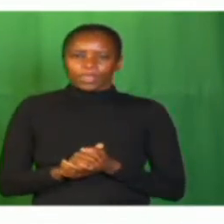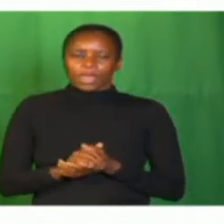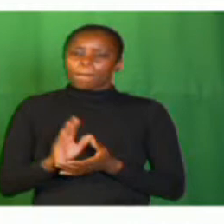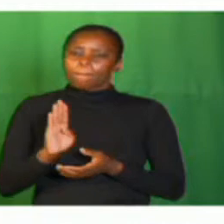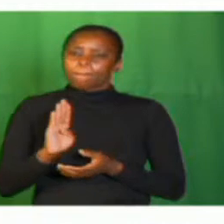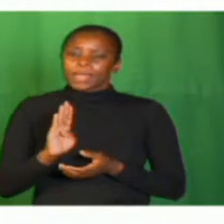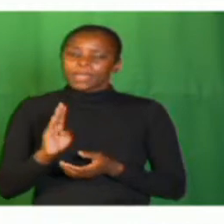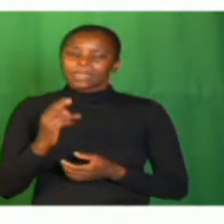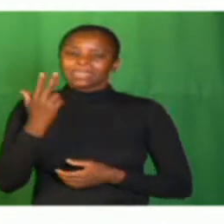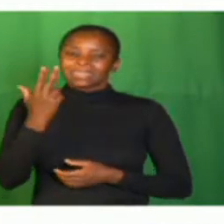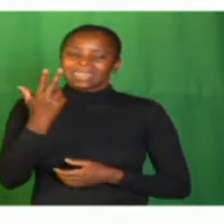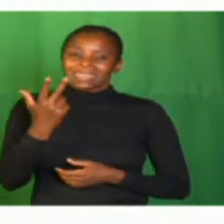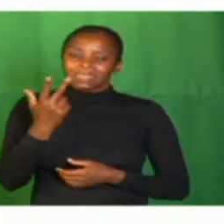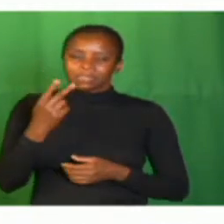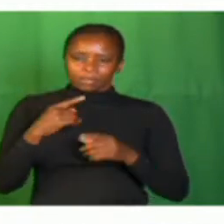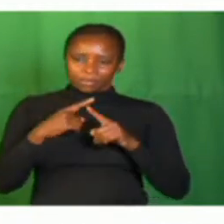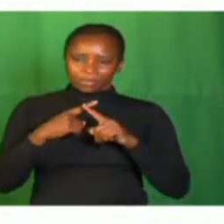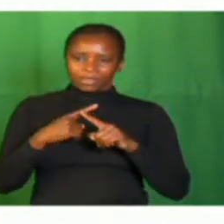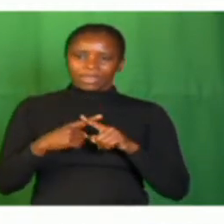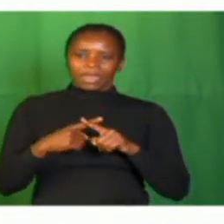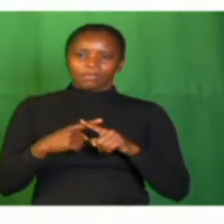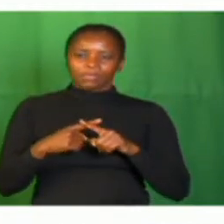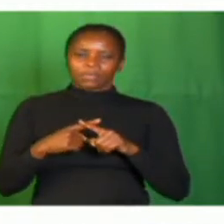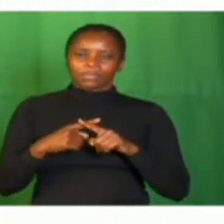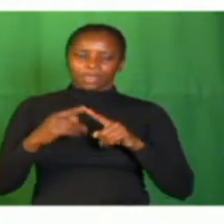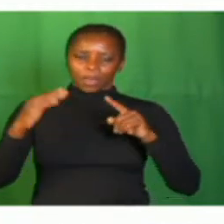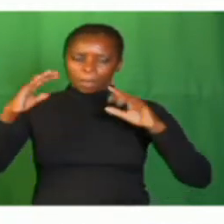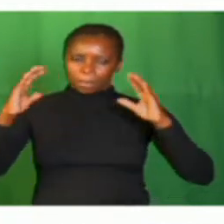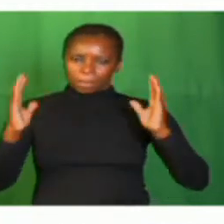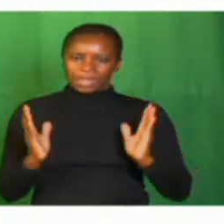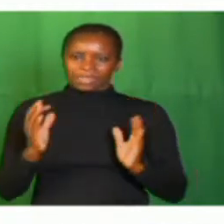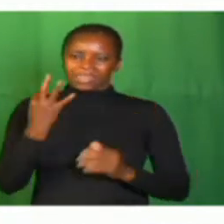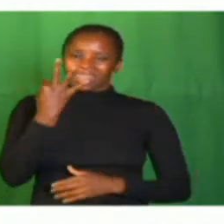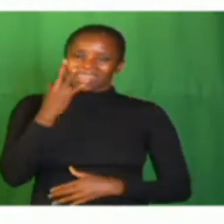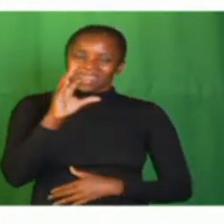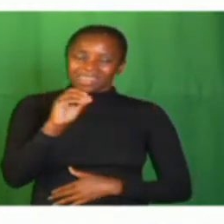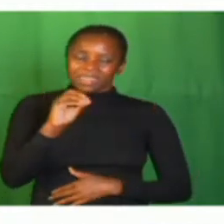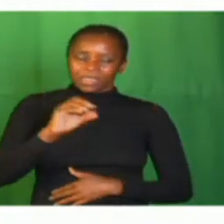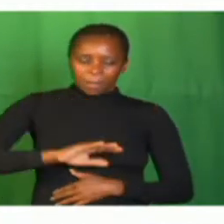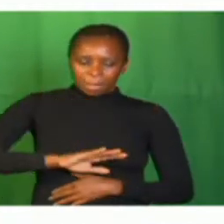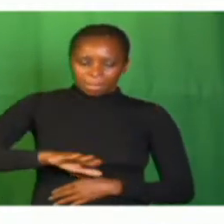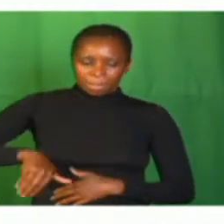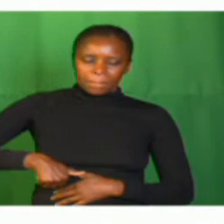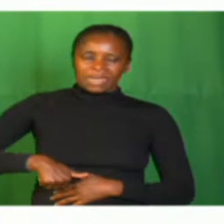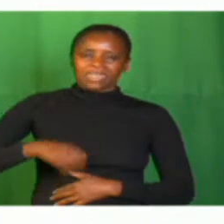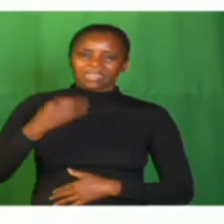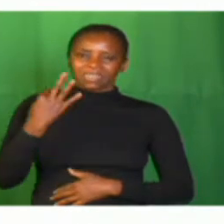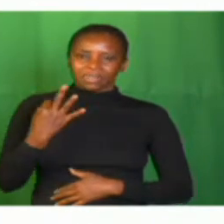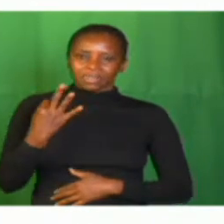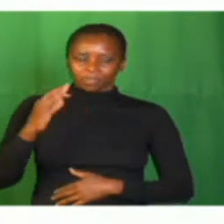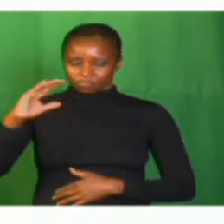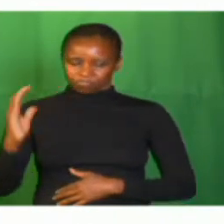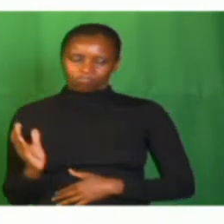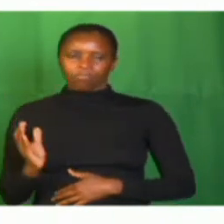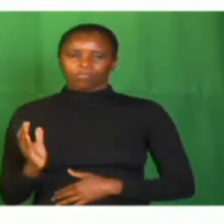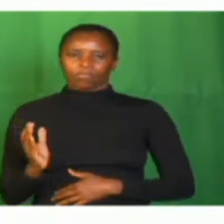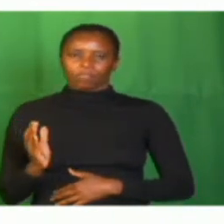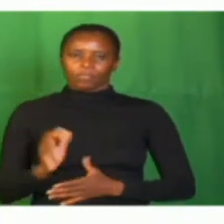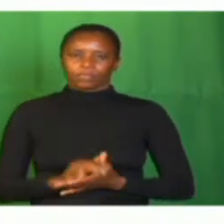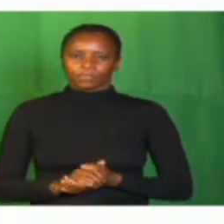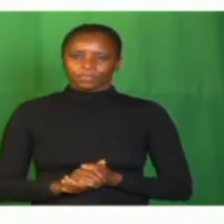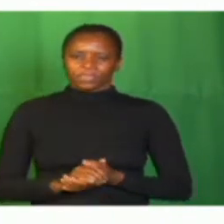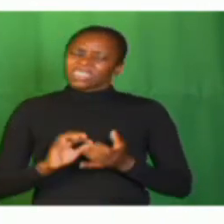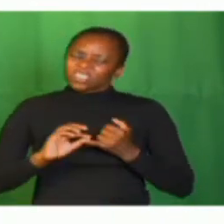8 times bracket 30 minus 3. and you close the bracket. Please try